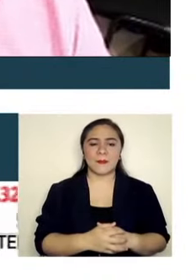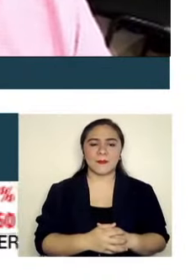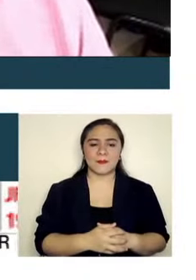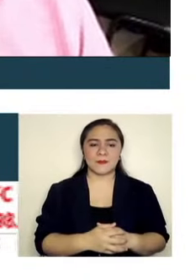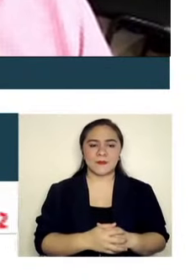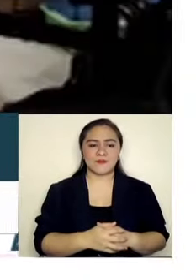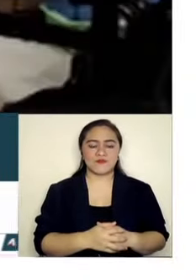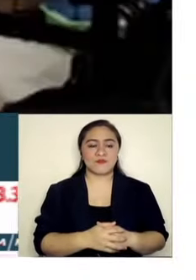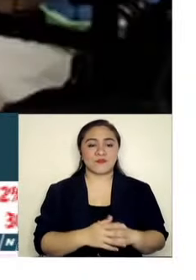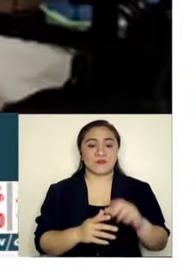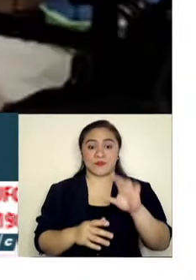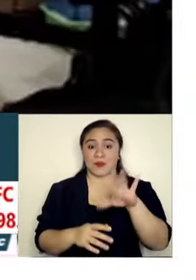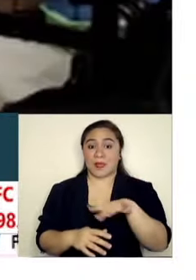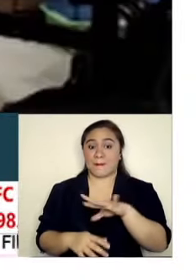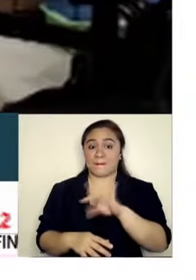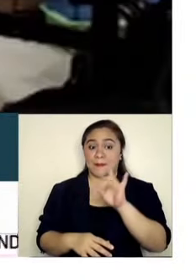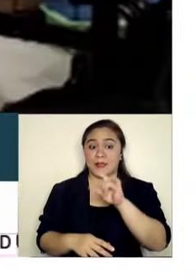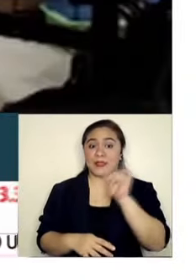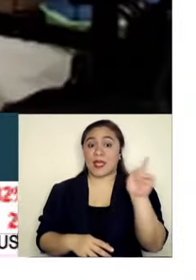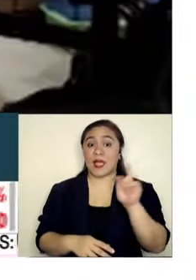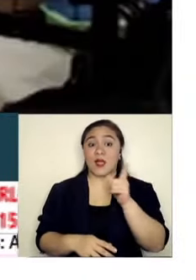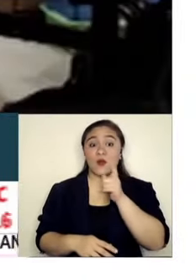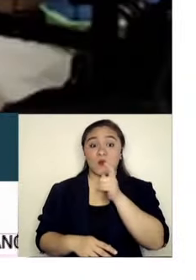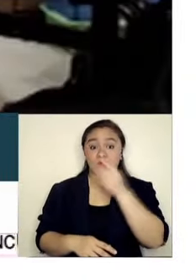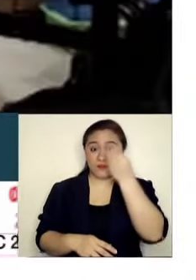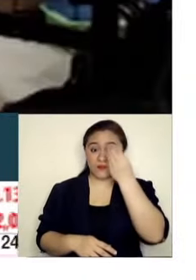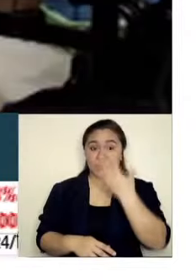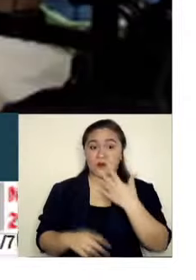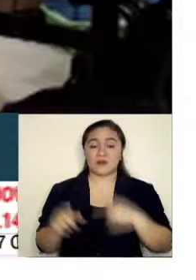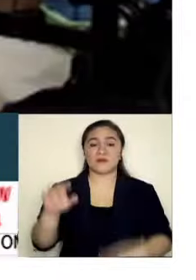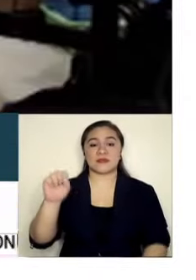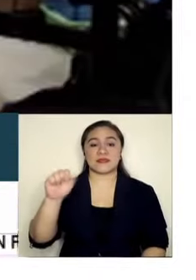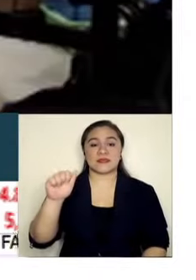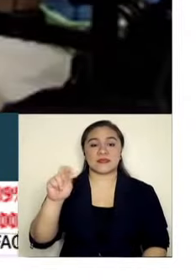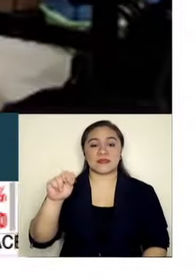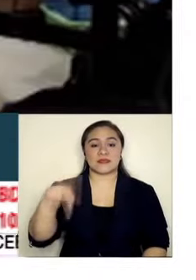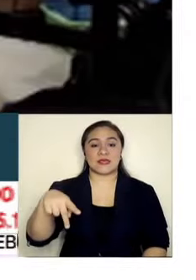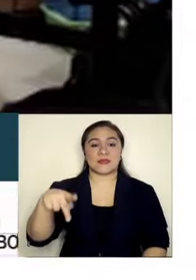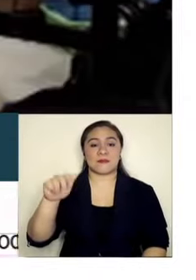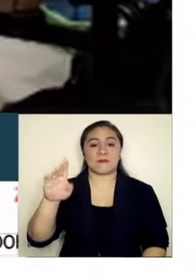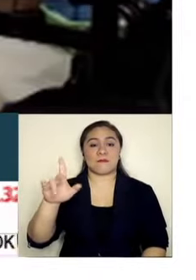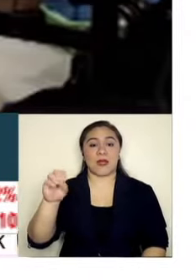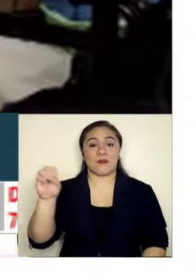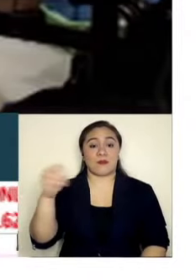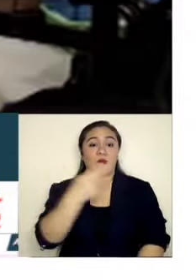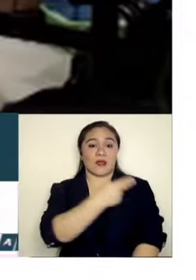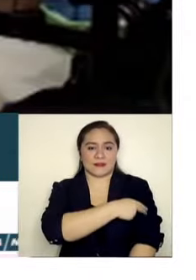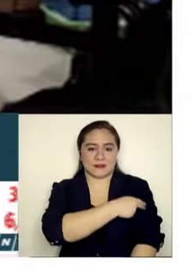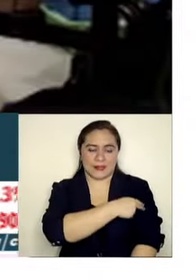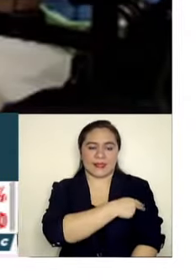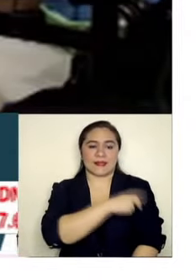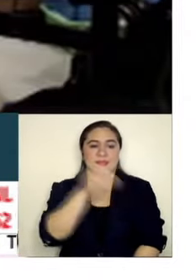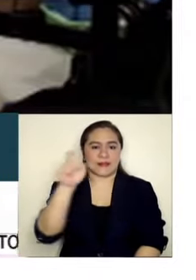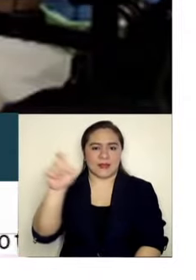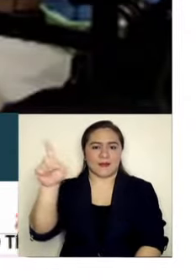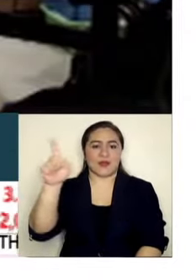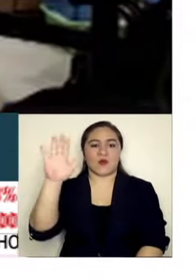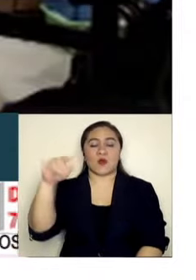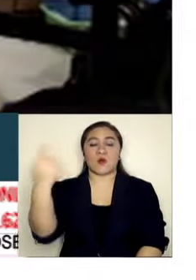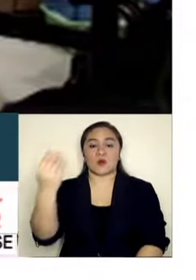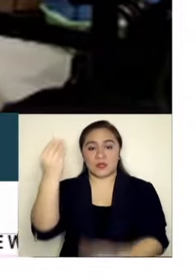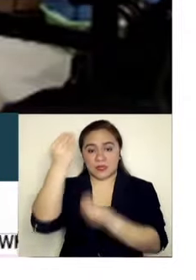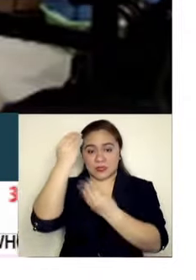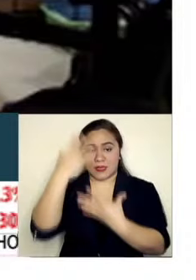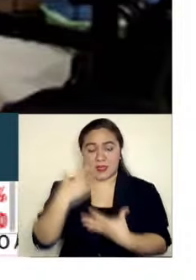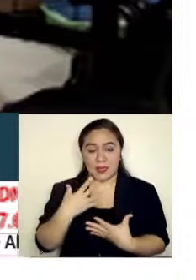ang nakakalam talaga niya, San Pablo District Hospital, not us, kasi they were in the hospitals during that time. They were given the RT-PCR, and